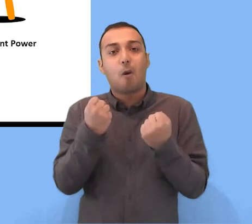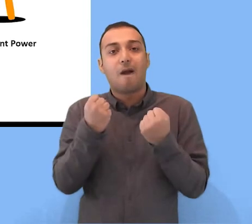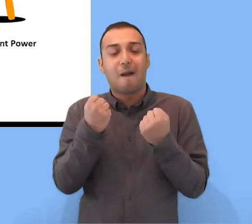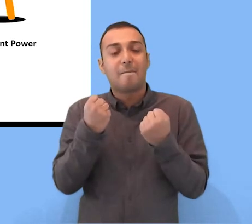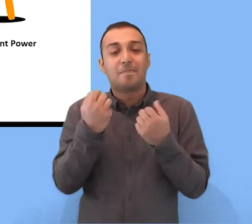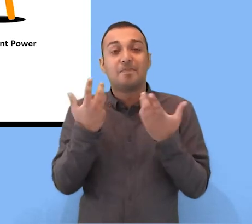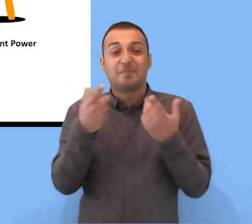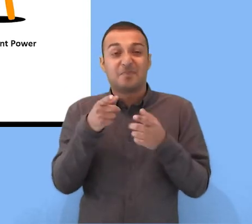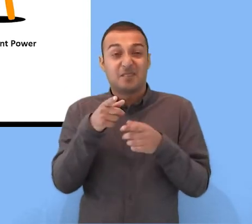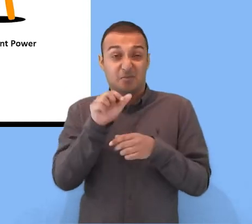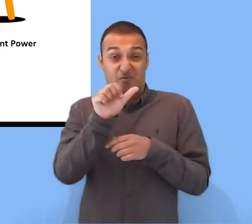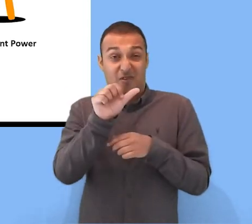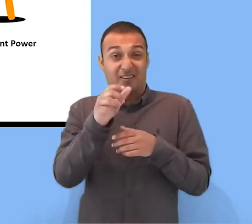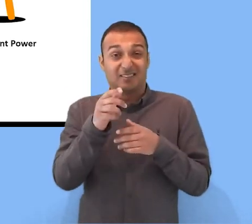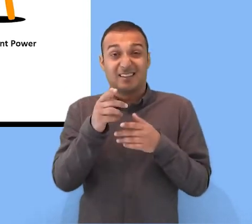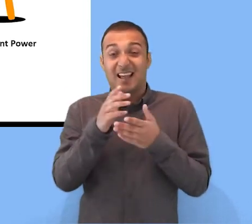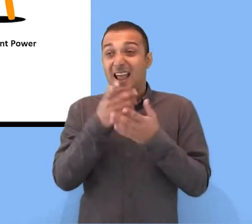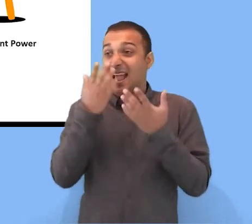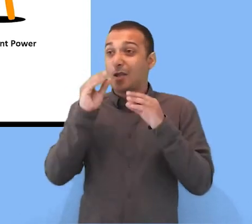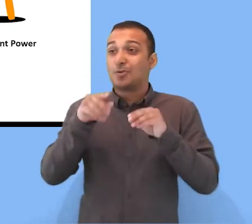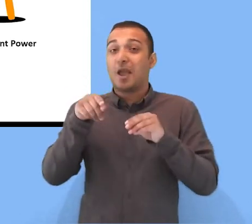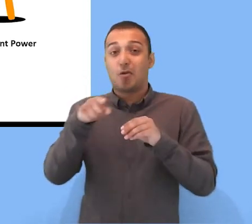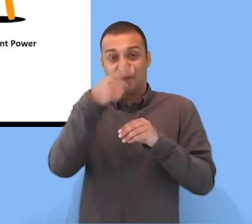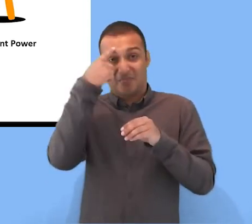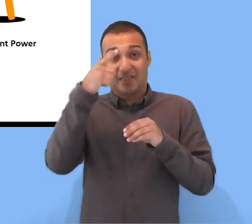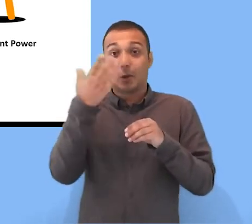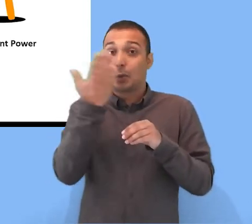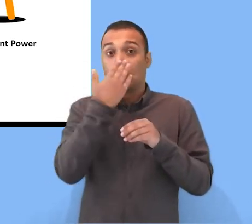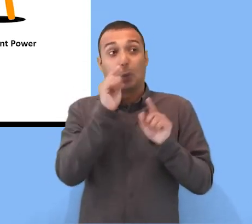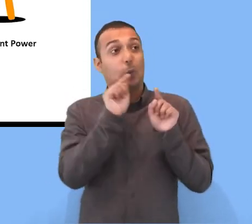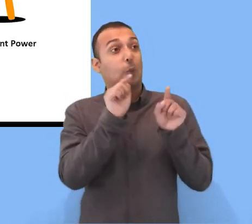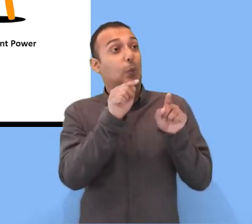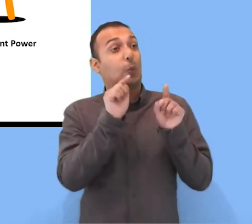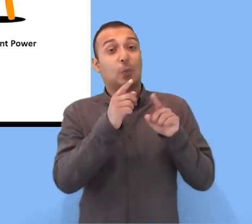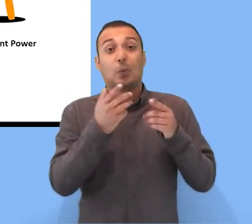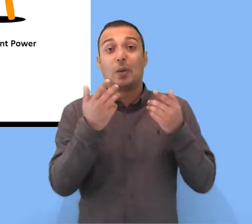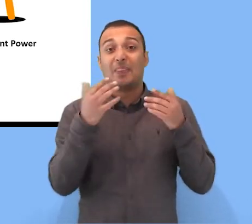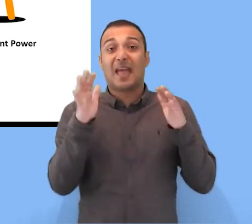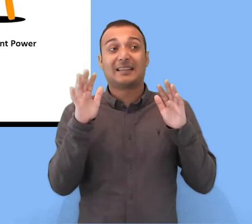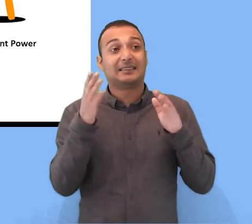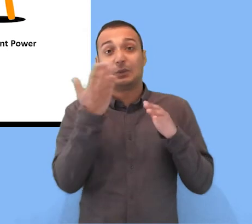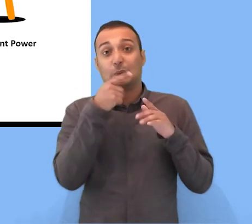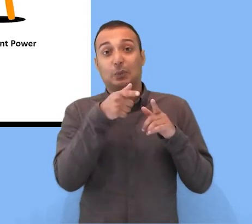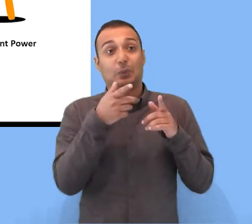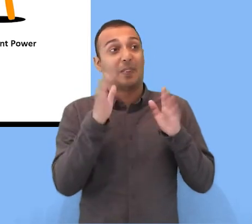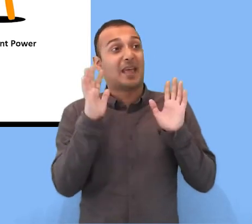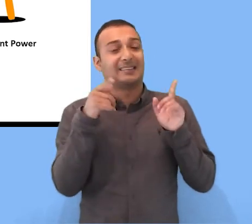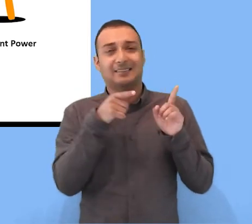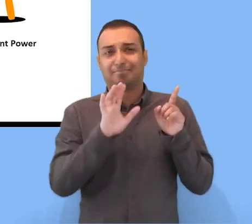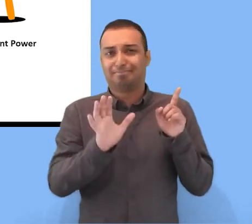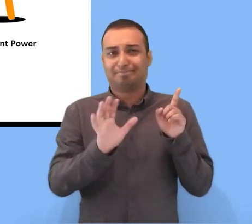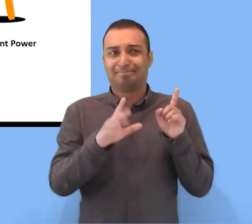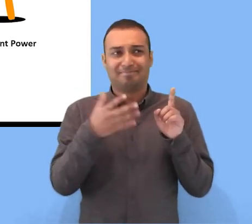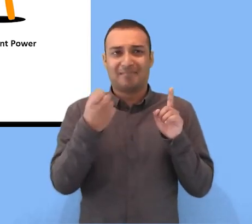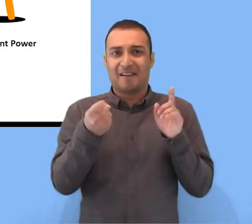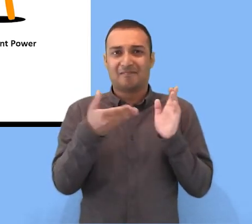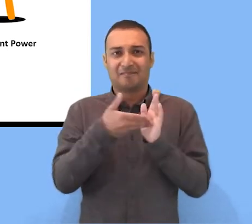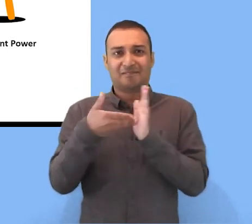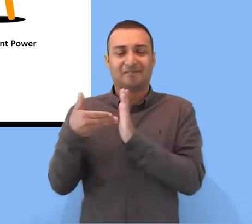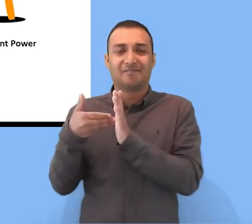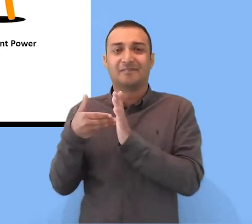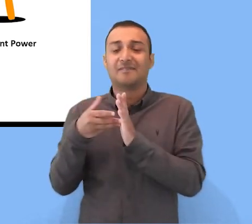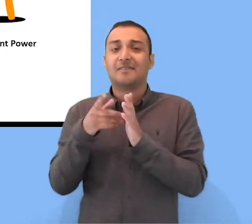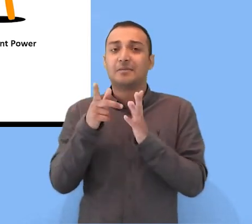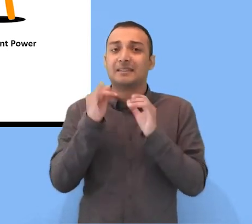just what happens within the confines of the bricks and mortar of the school building. But it can feel as a parent like actually the only thing that